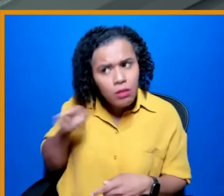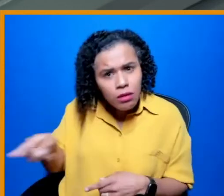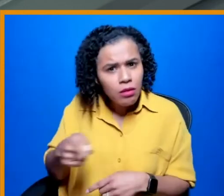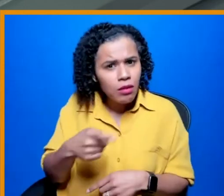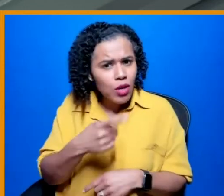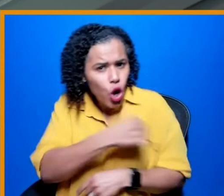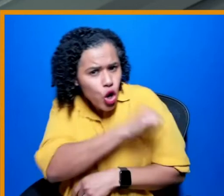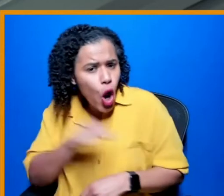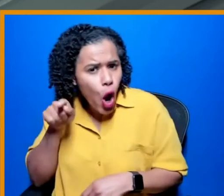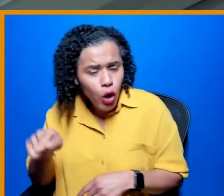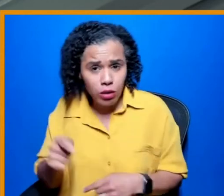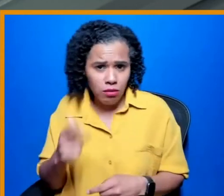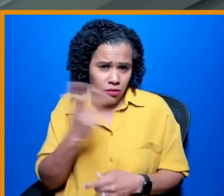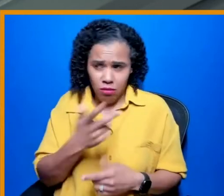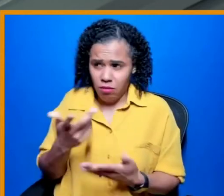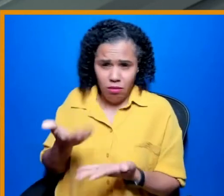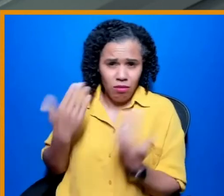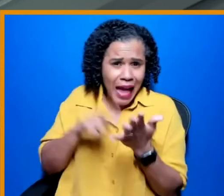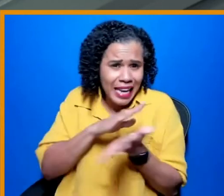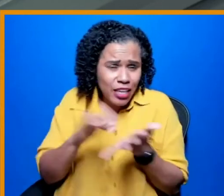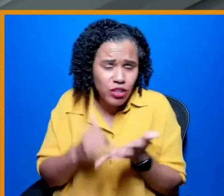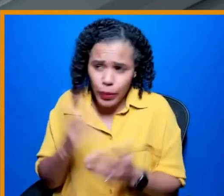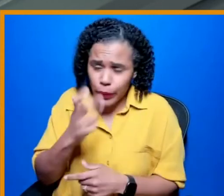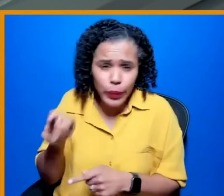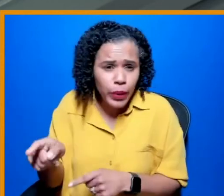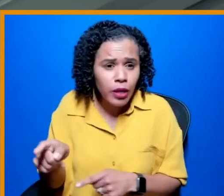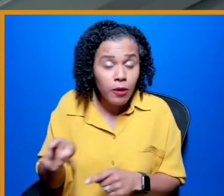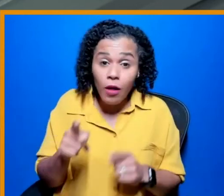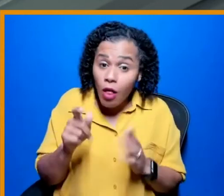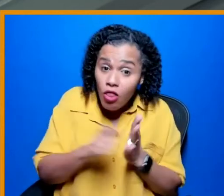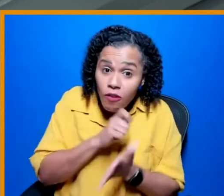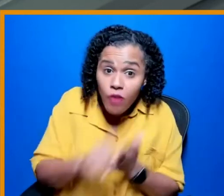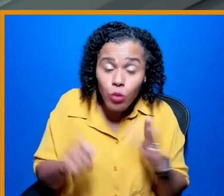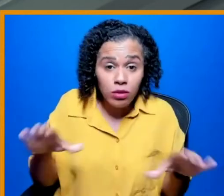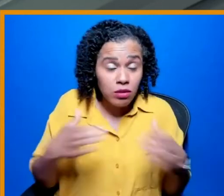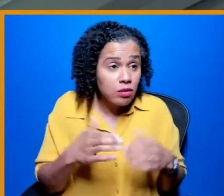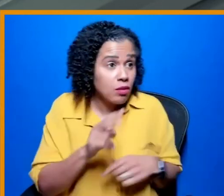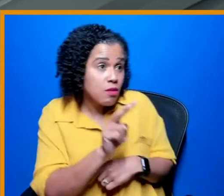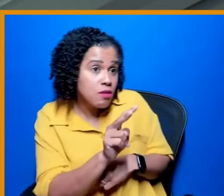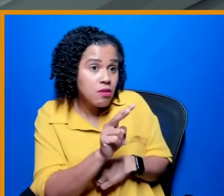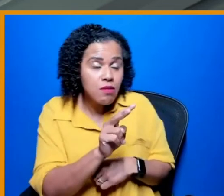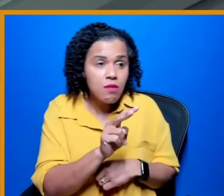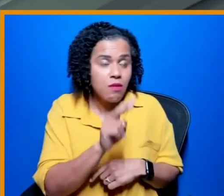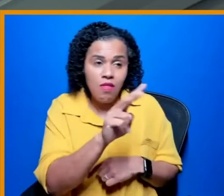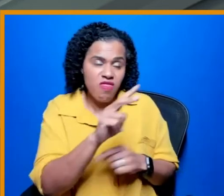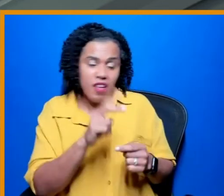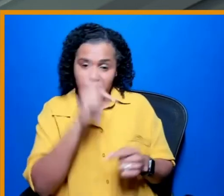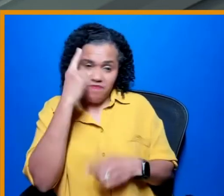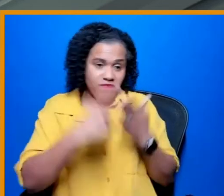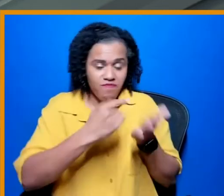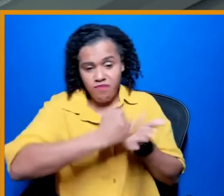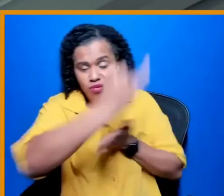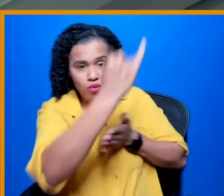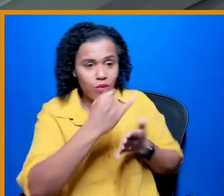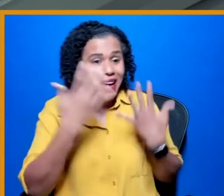the bursting of the Boris bubble sent a powerful message to the government that voters refused to be taken for granted, and I am delighted to have the amazing Helen Morgan as